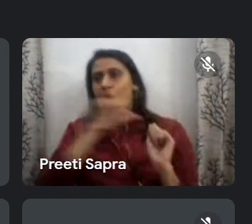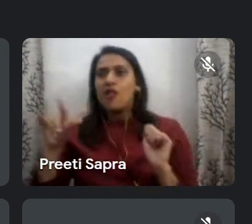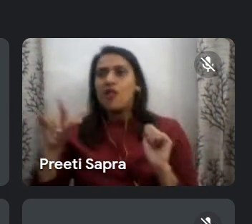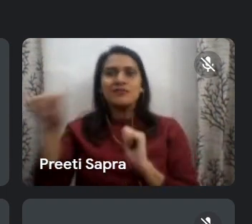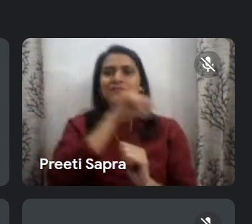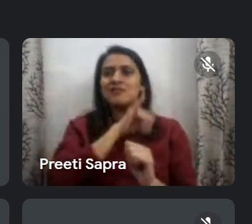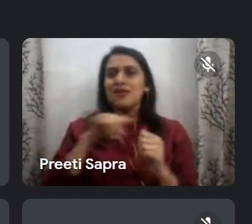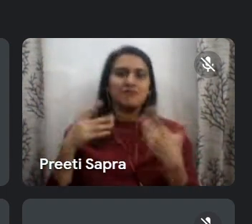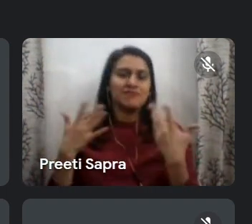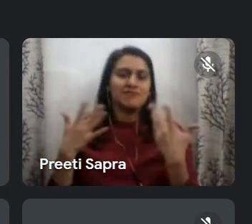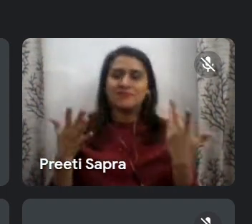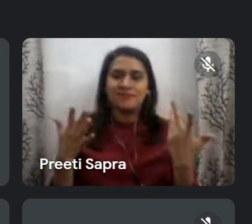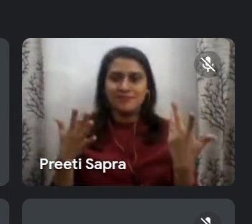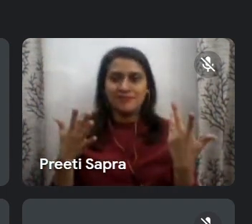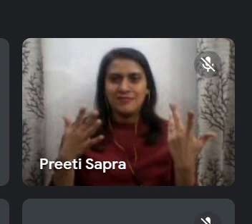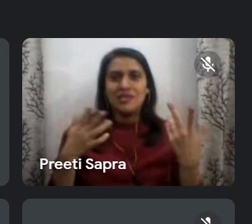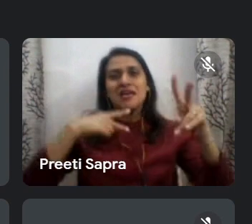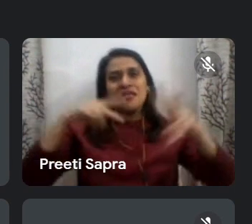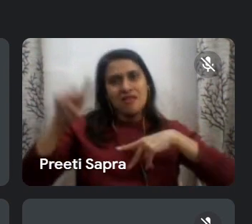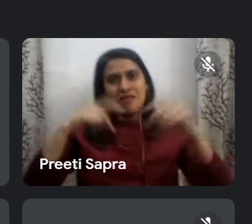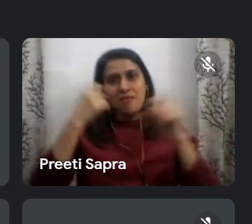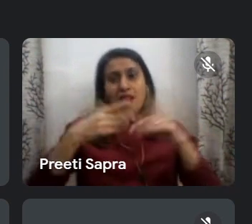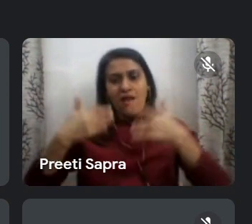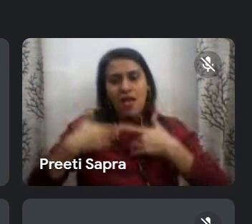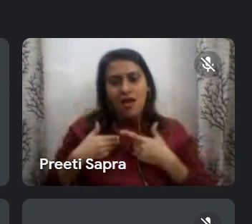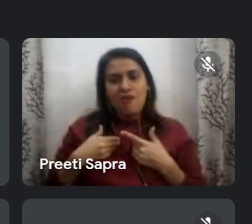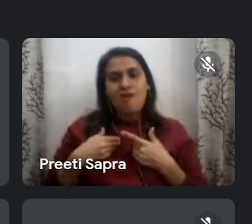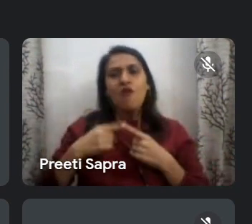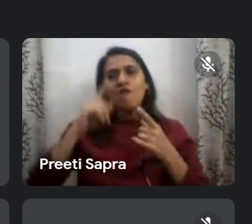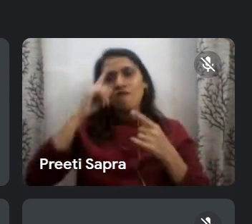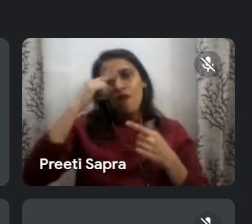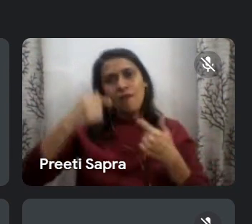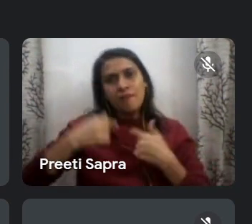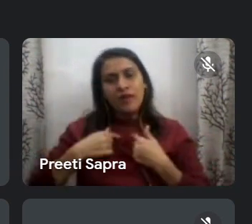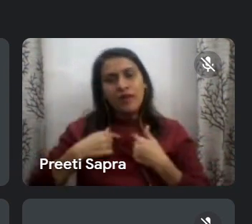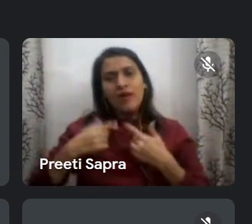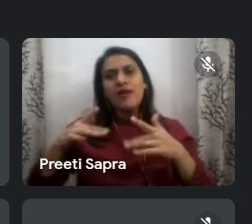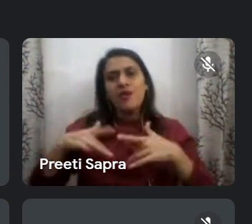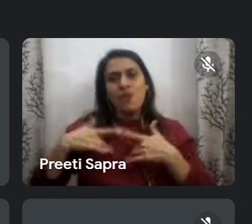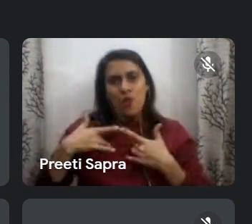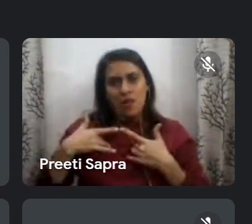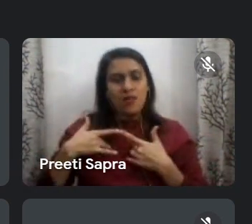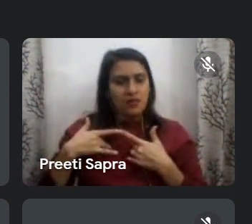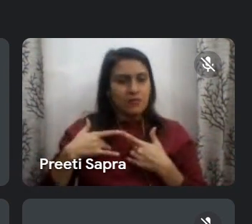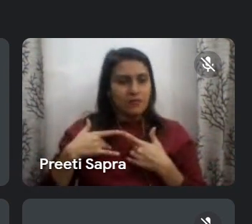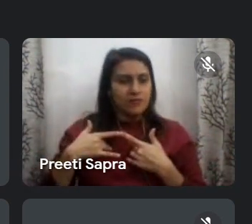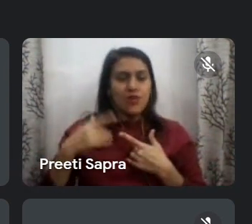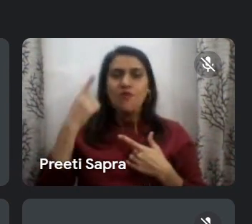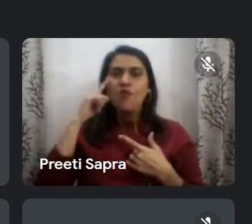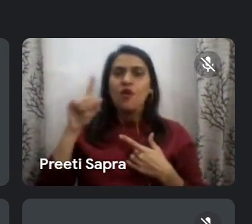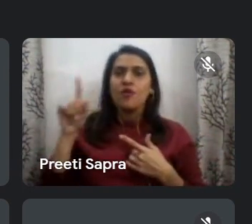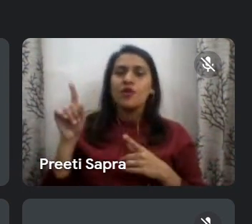What I may see as right may not be right for Puneet,